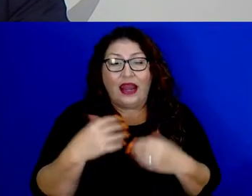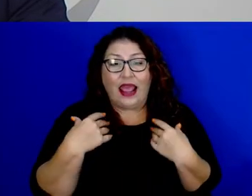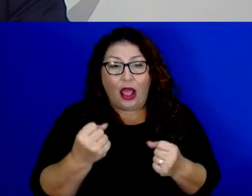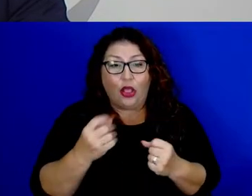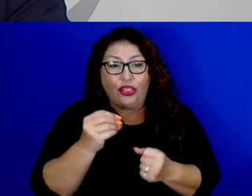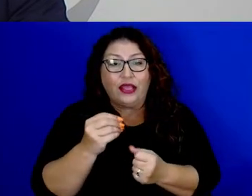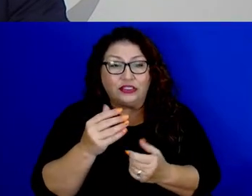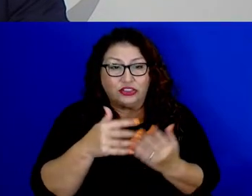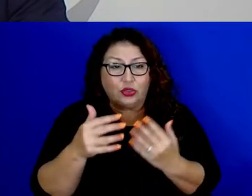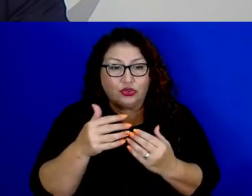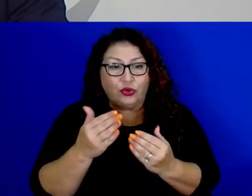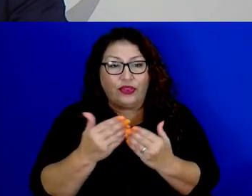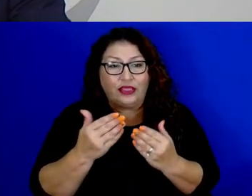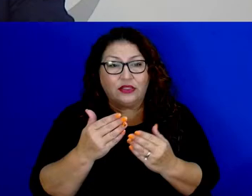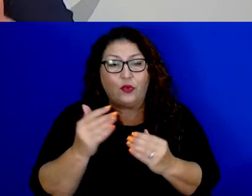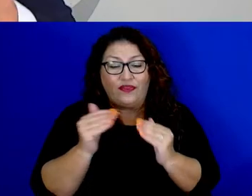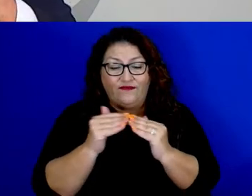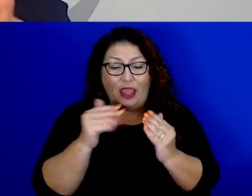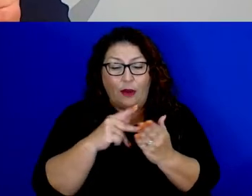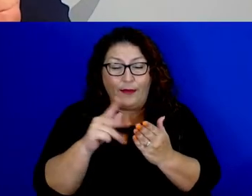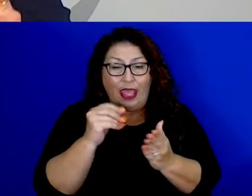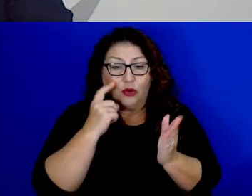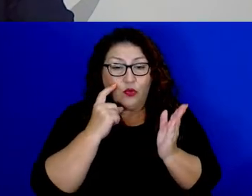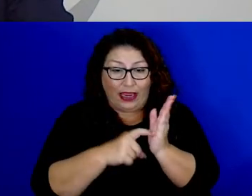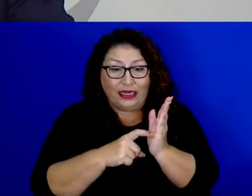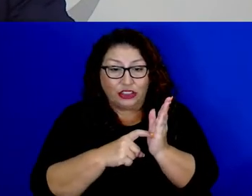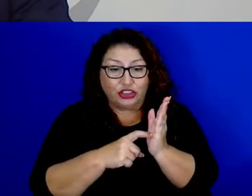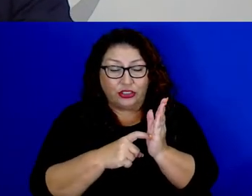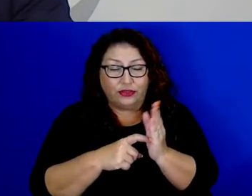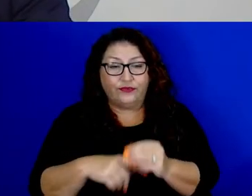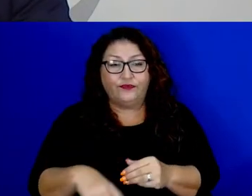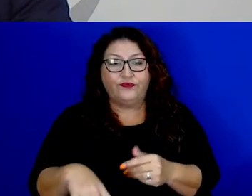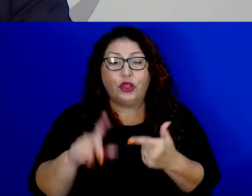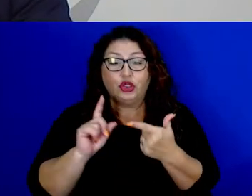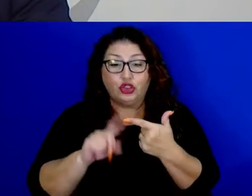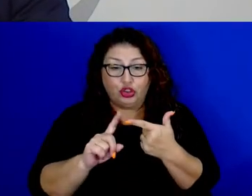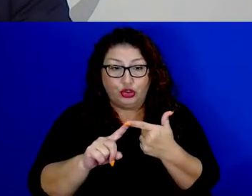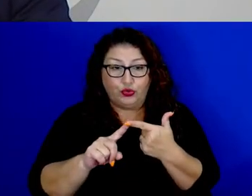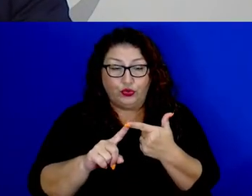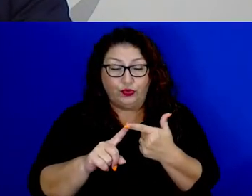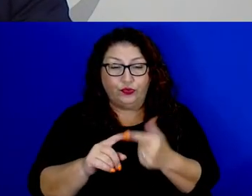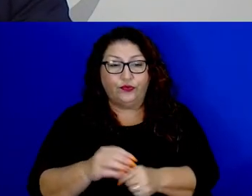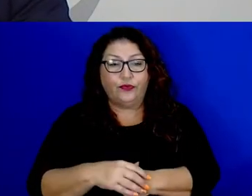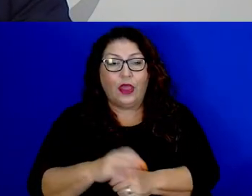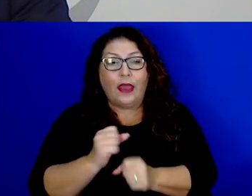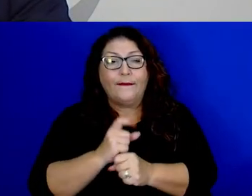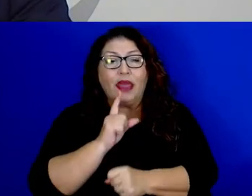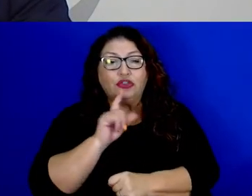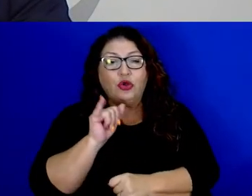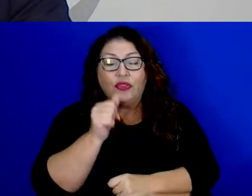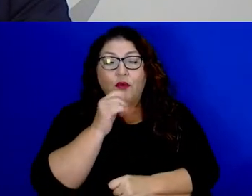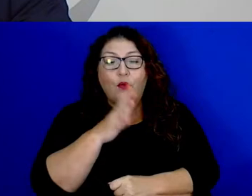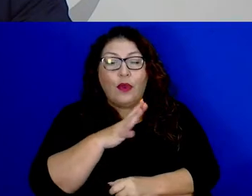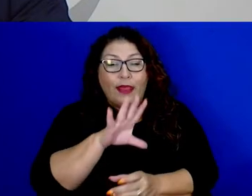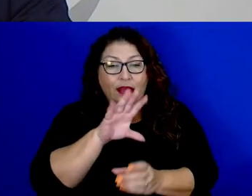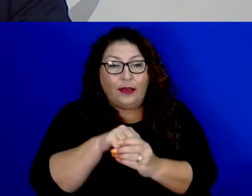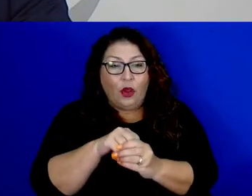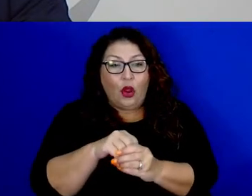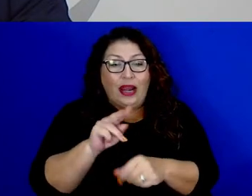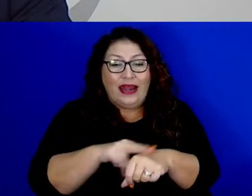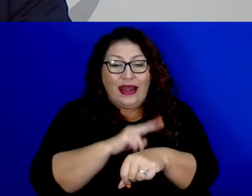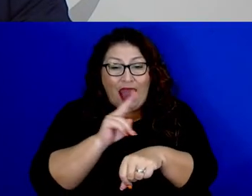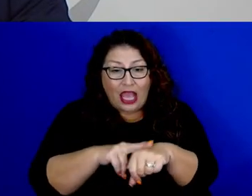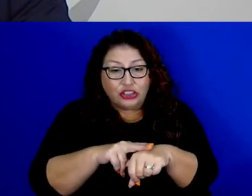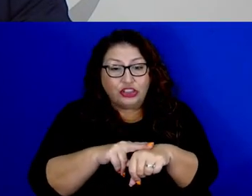pay and recognition. 2. To ensure that women take part in national, regional